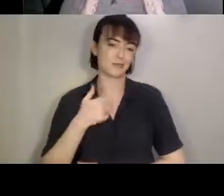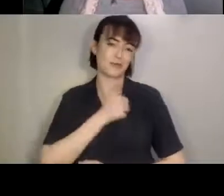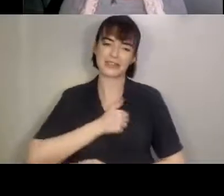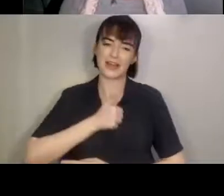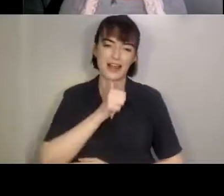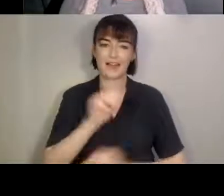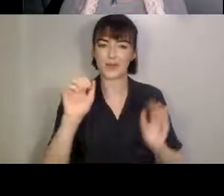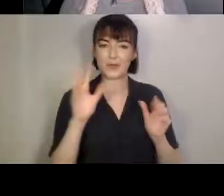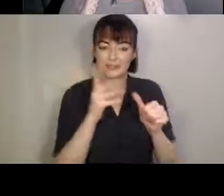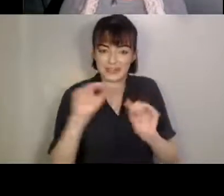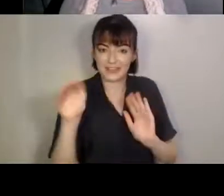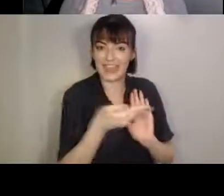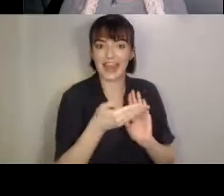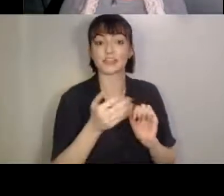show